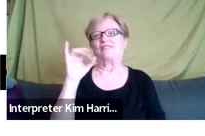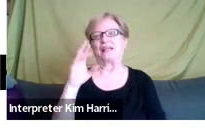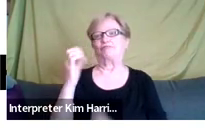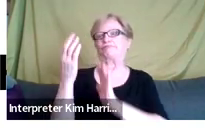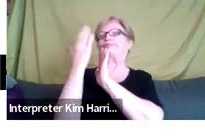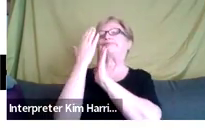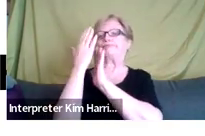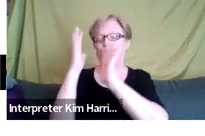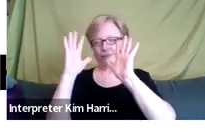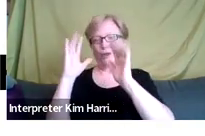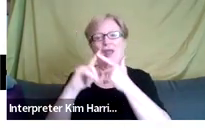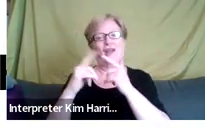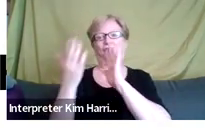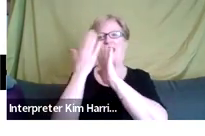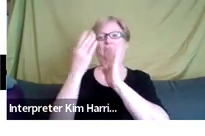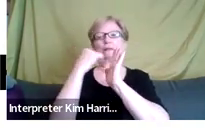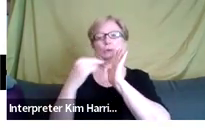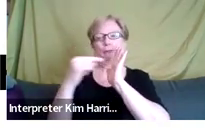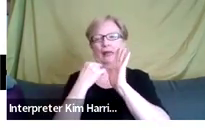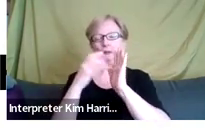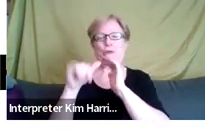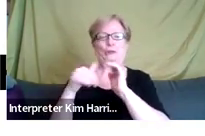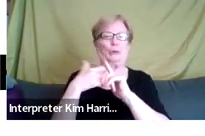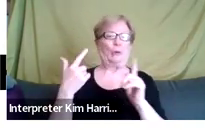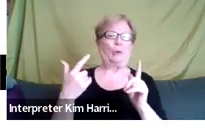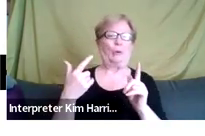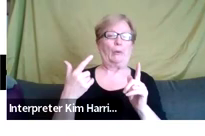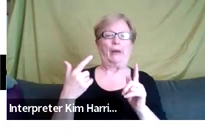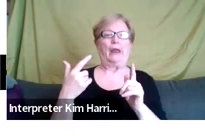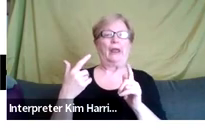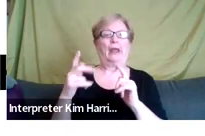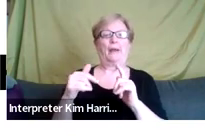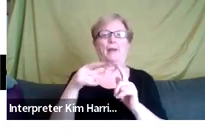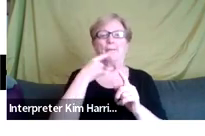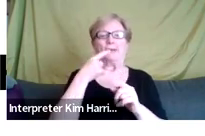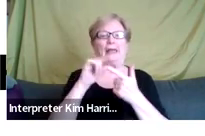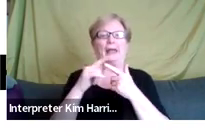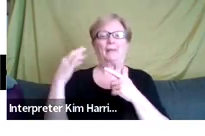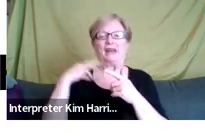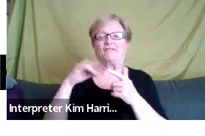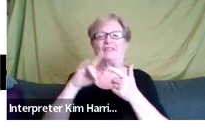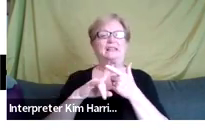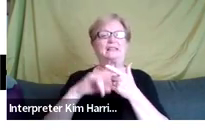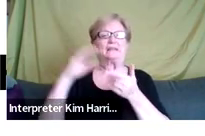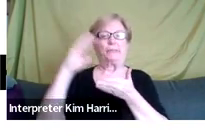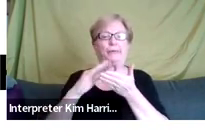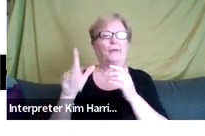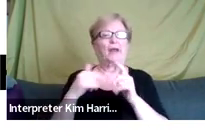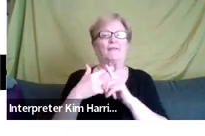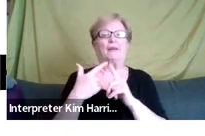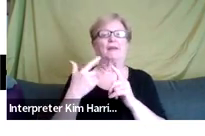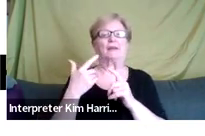to face discrimination, public benefit incentives, some minimum wages. We are